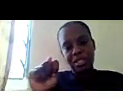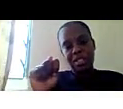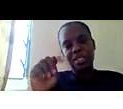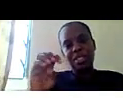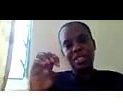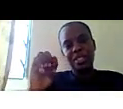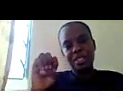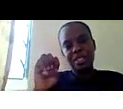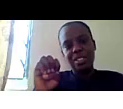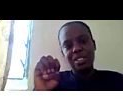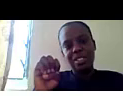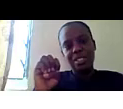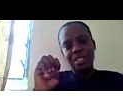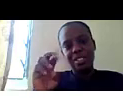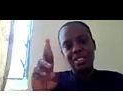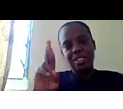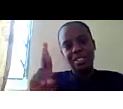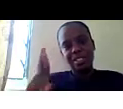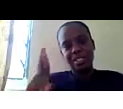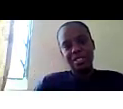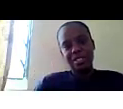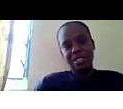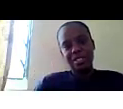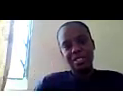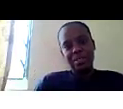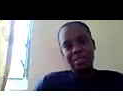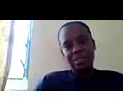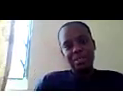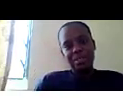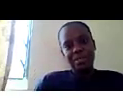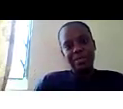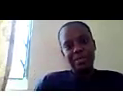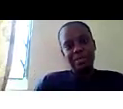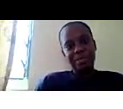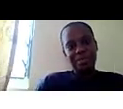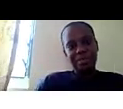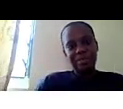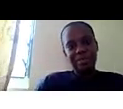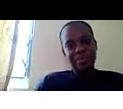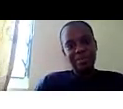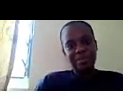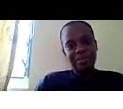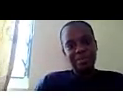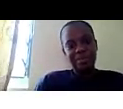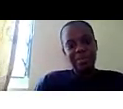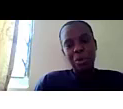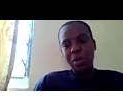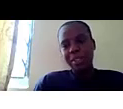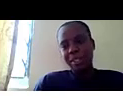Bamfo. Yes, you will spell the first one to us. So let's go. Water.